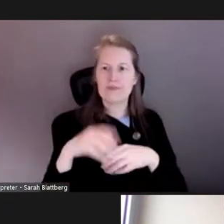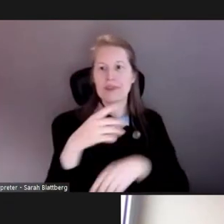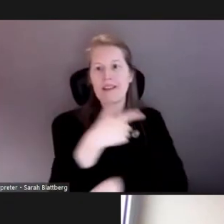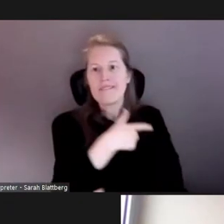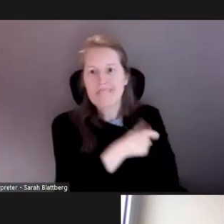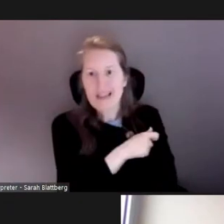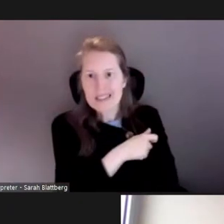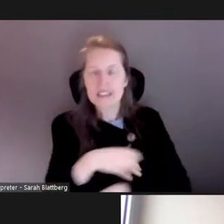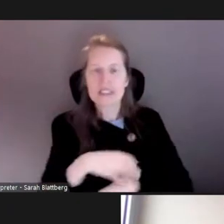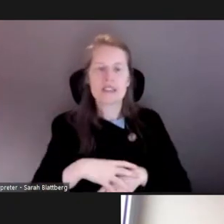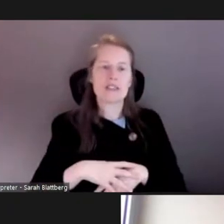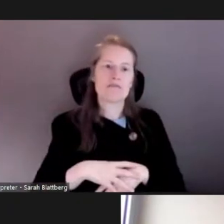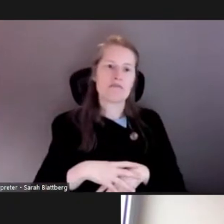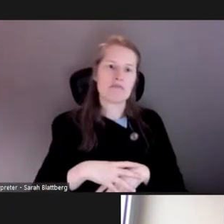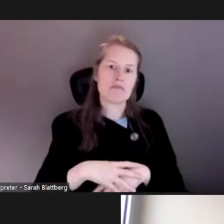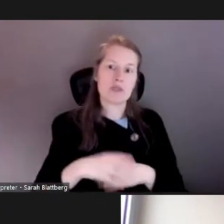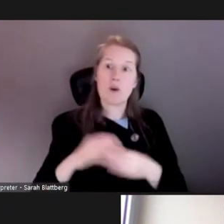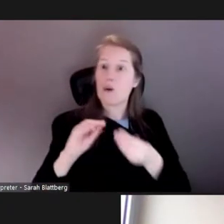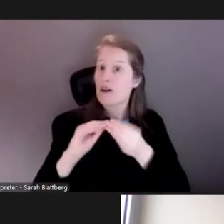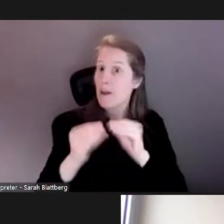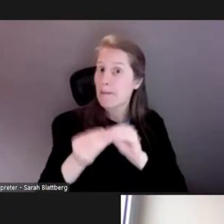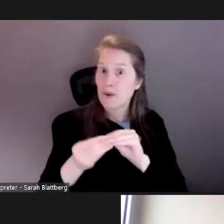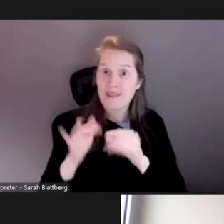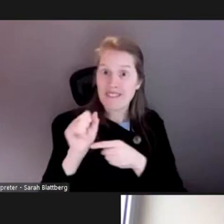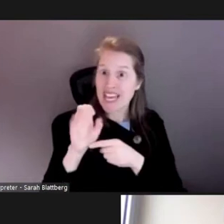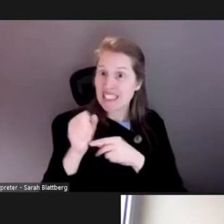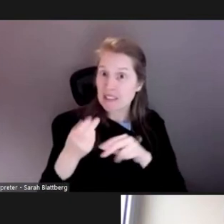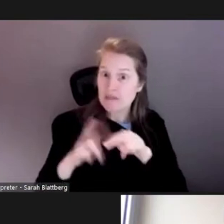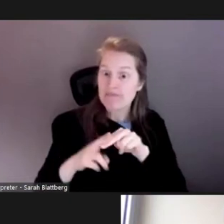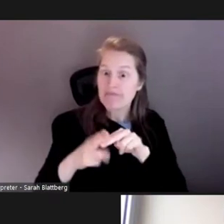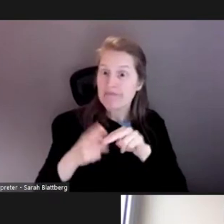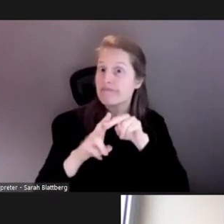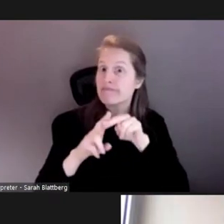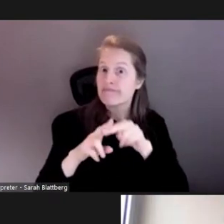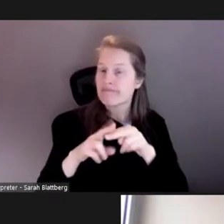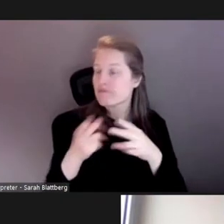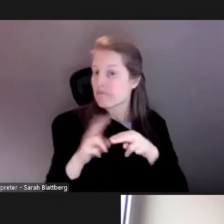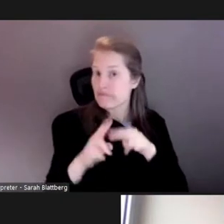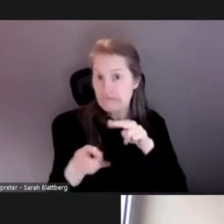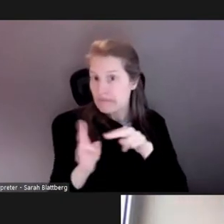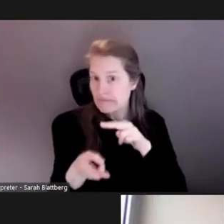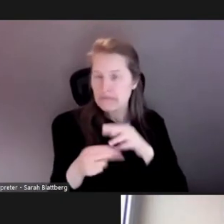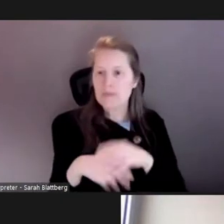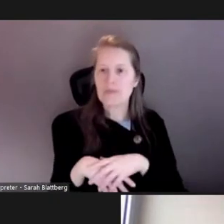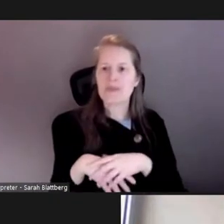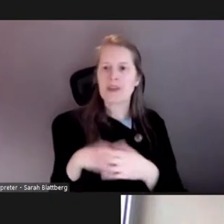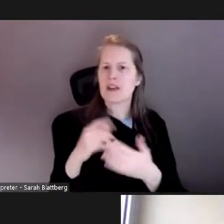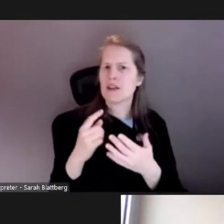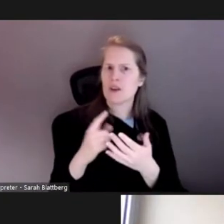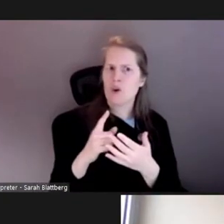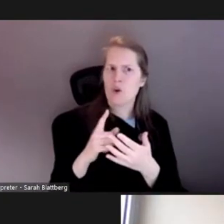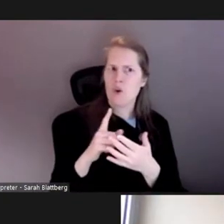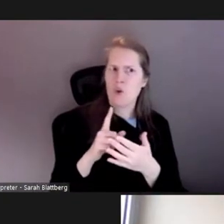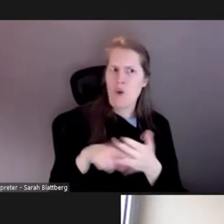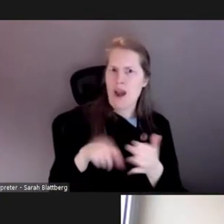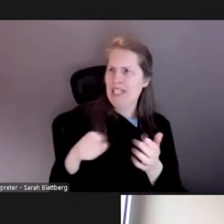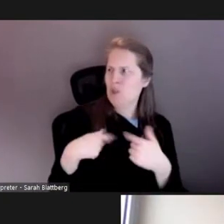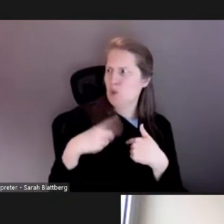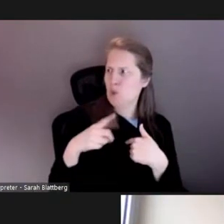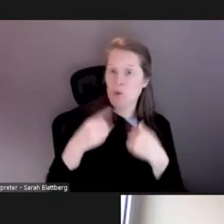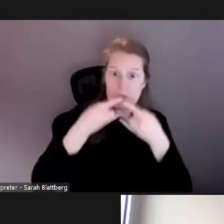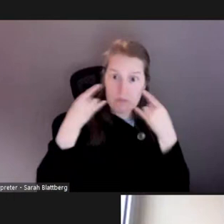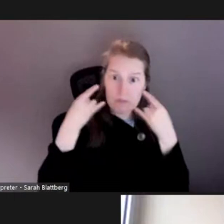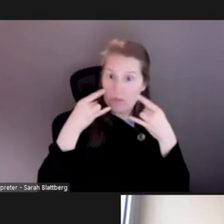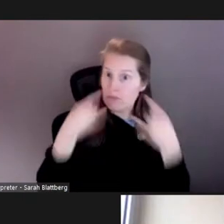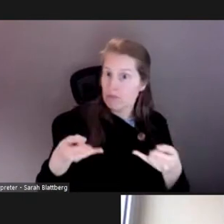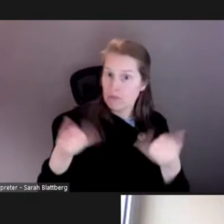vaccines, about rising case counts, about what the appropriate preventative measures are, all of that